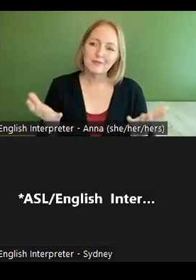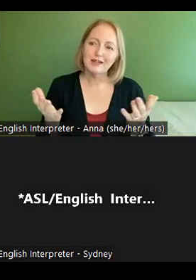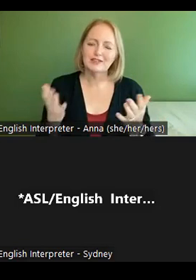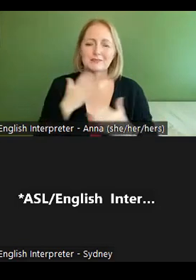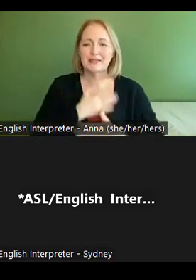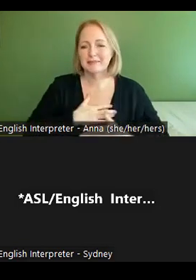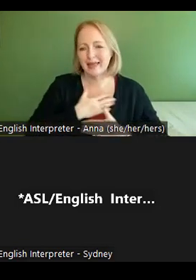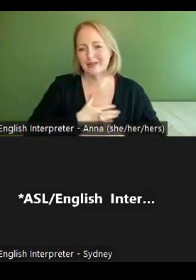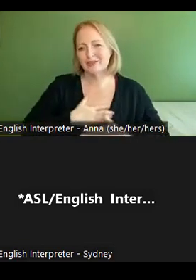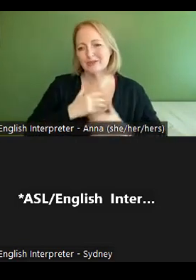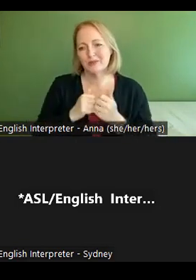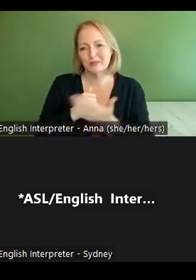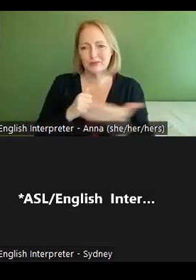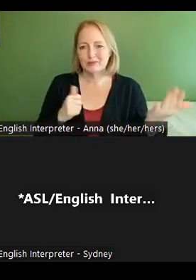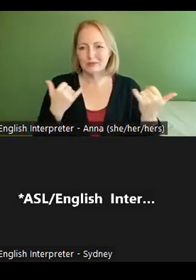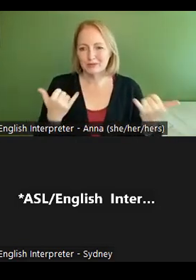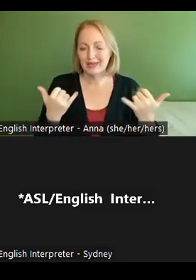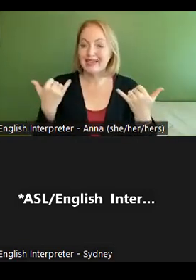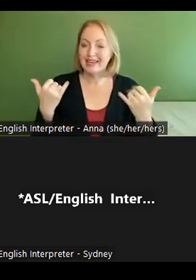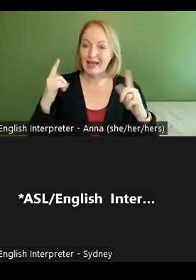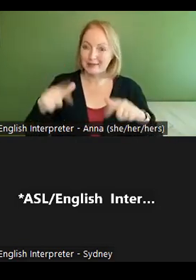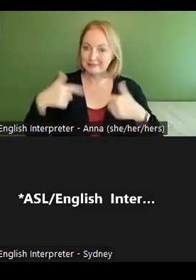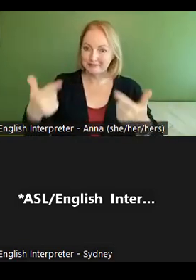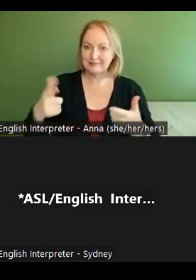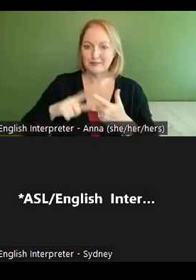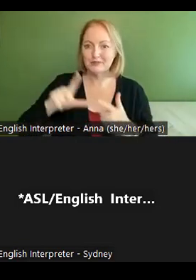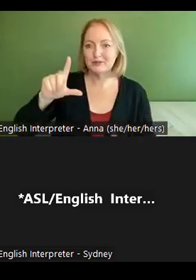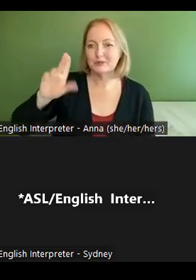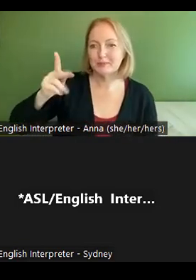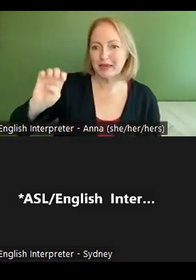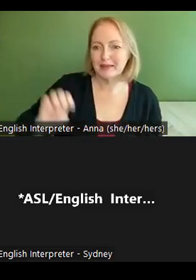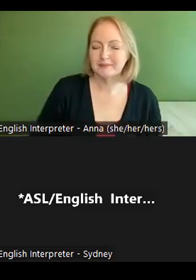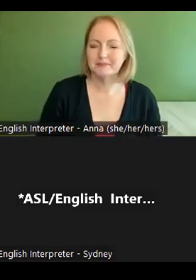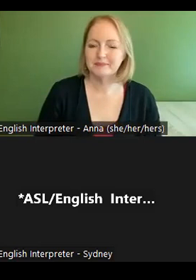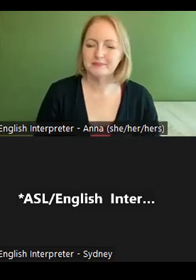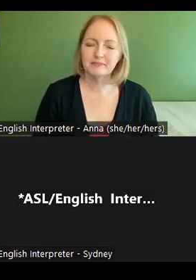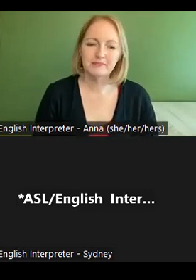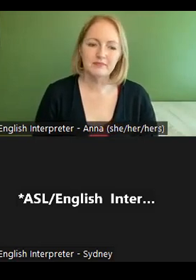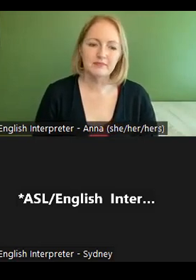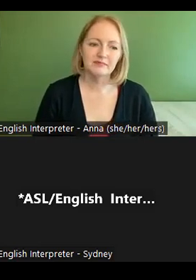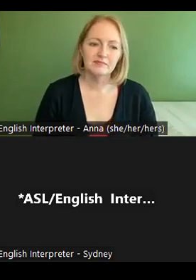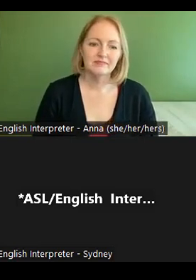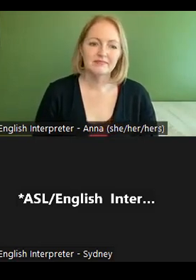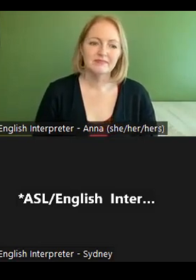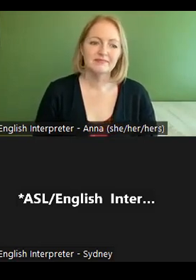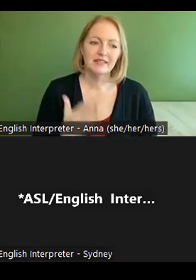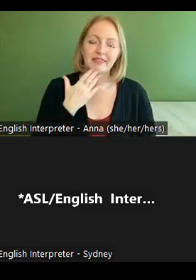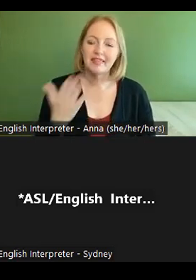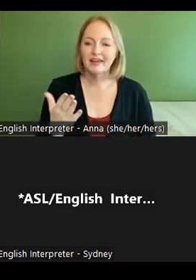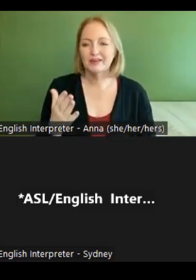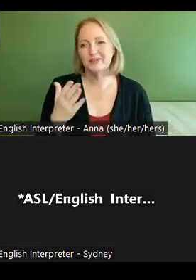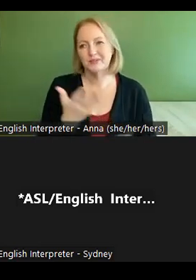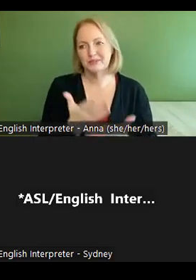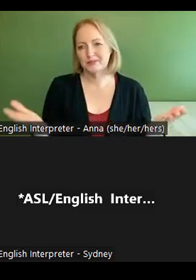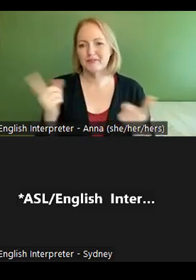a pleasure being with you today. Now I'm going to turn it over to Lupe. Thank you, Roseanne, and thank you everyone